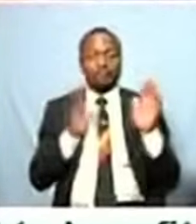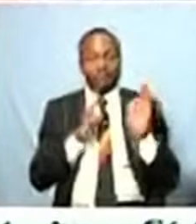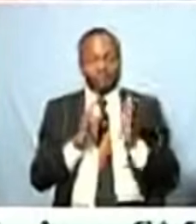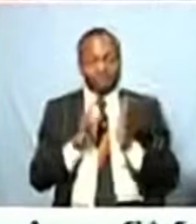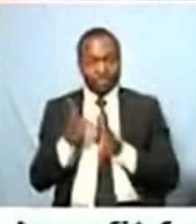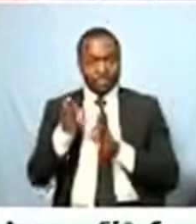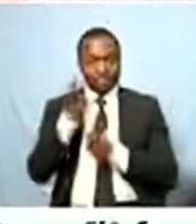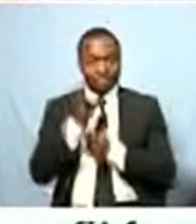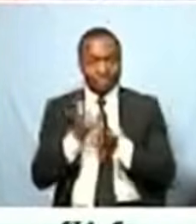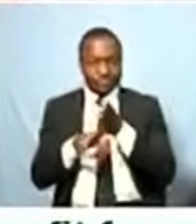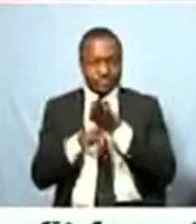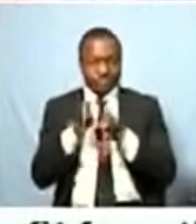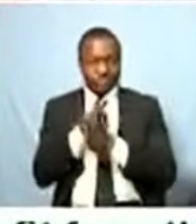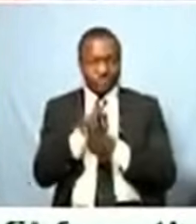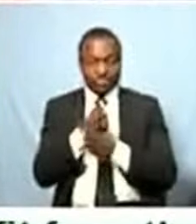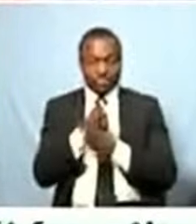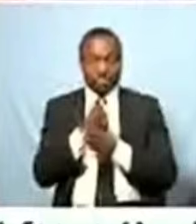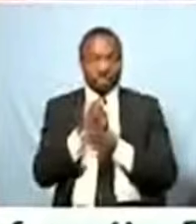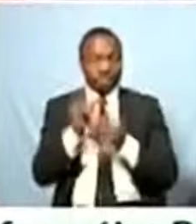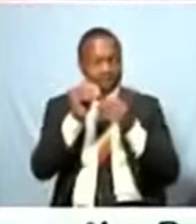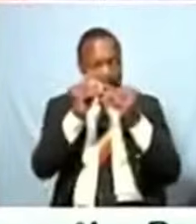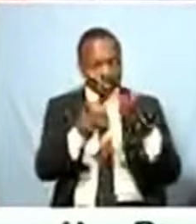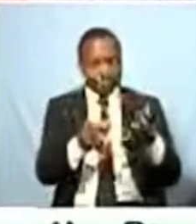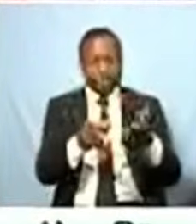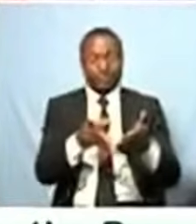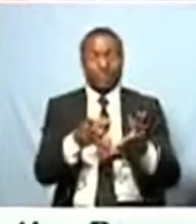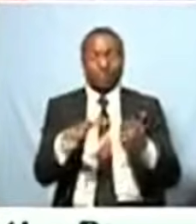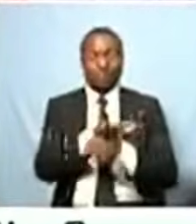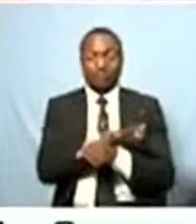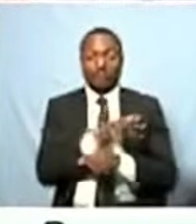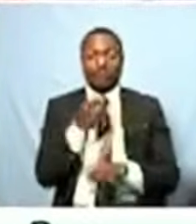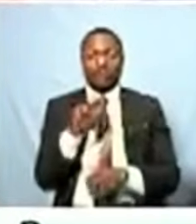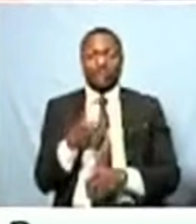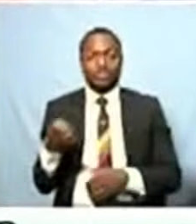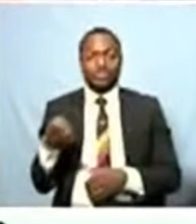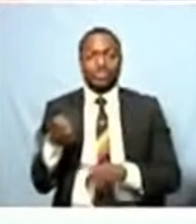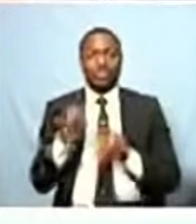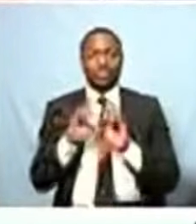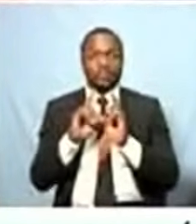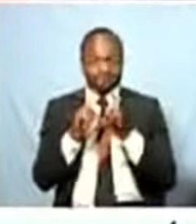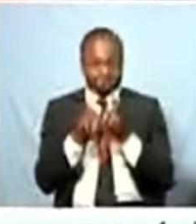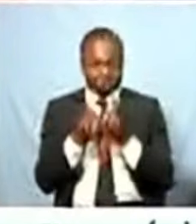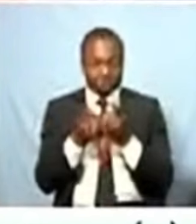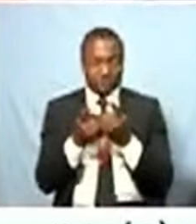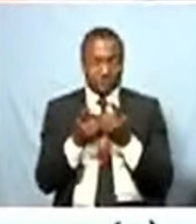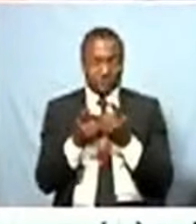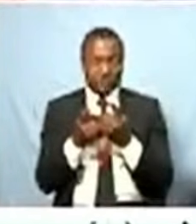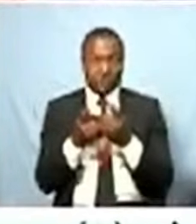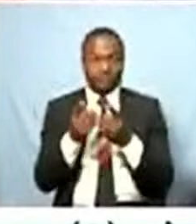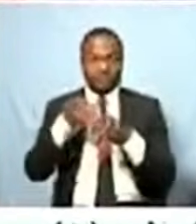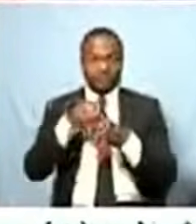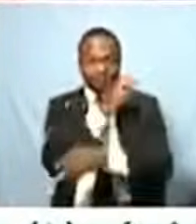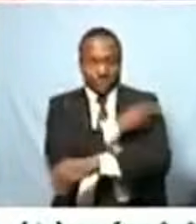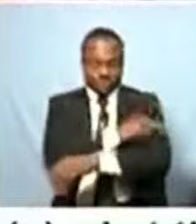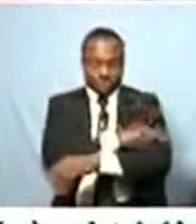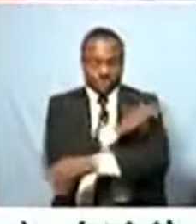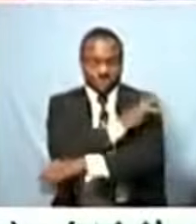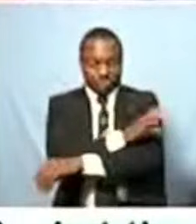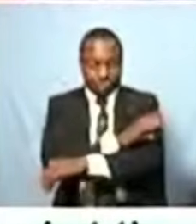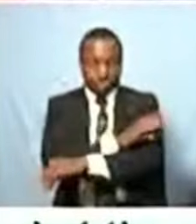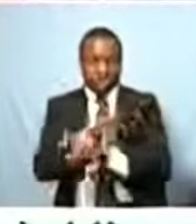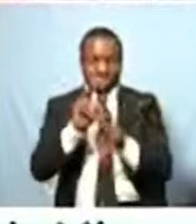build, and equip modern, fully equipped district and mini hospitals, especially in